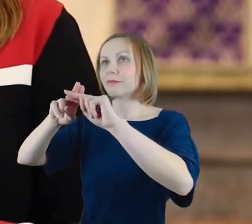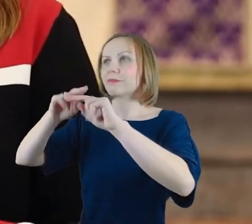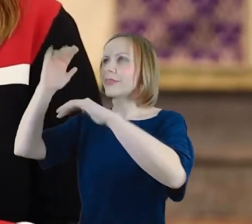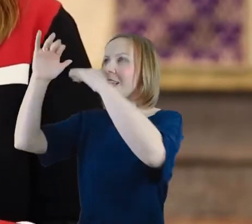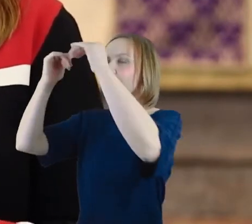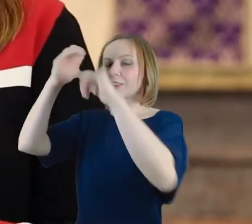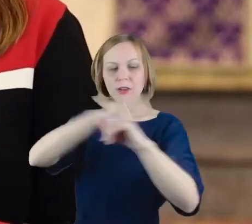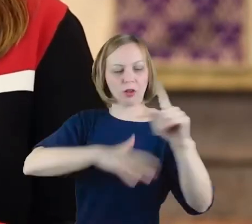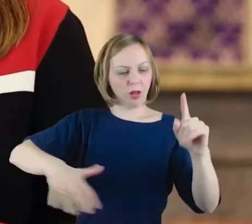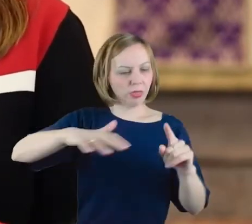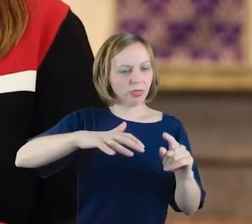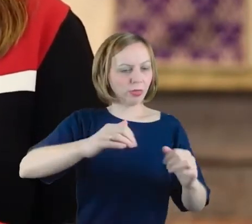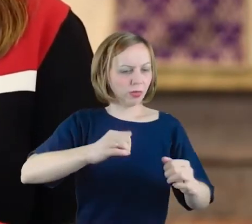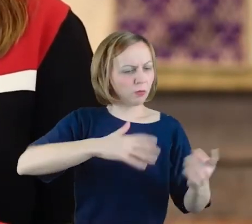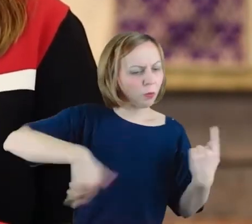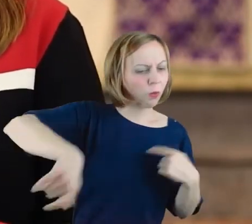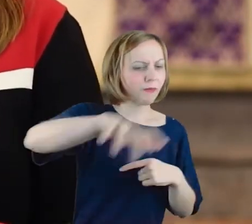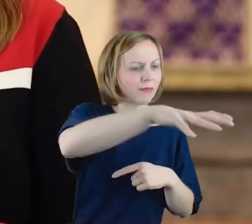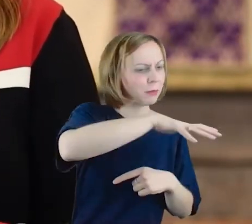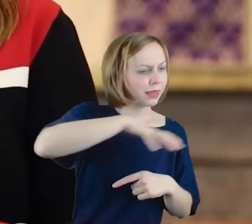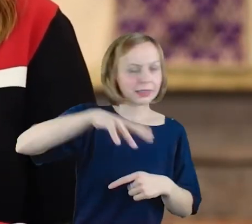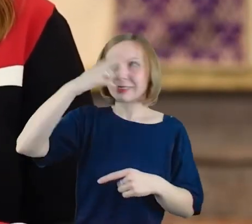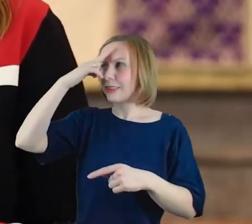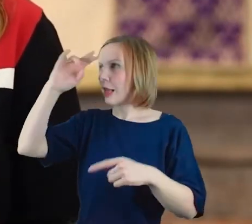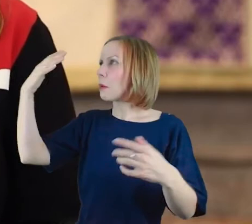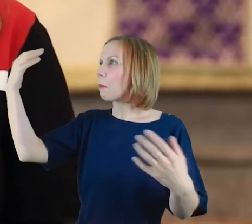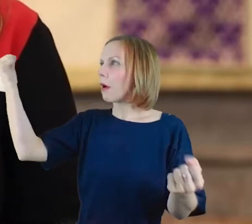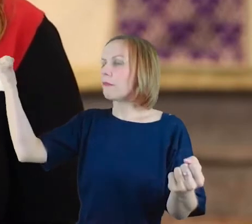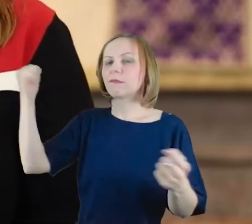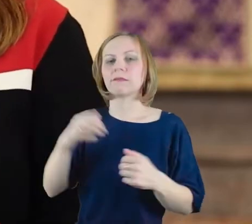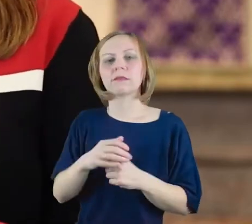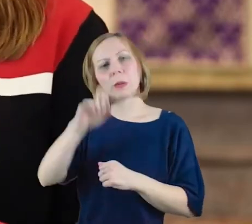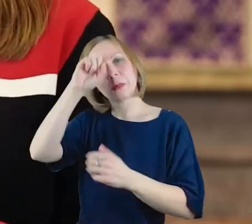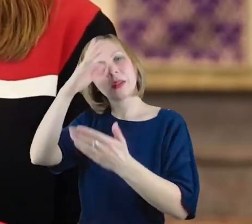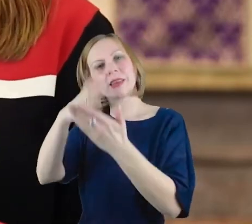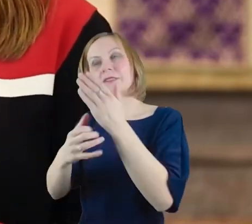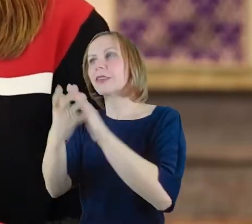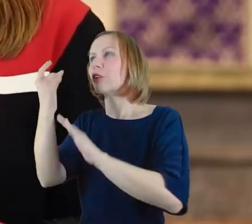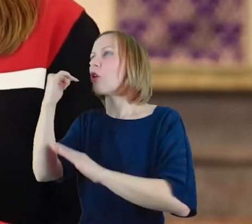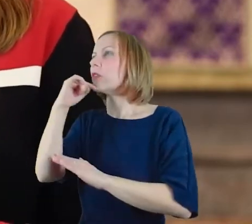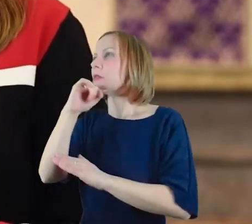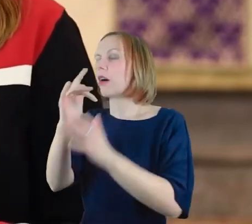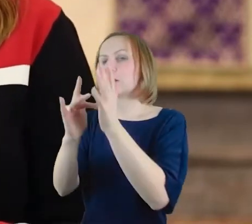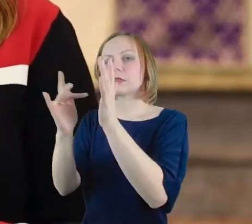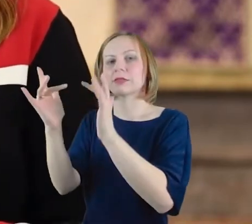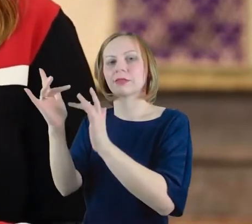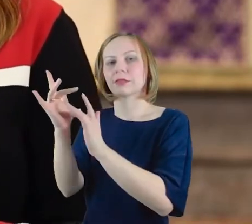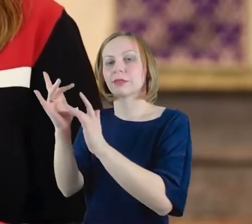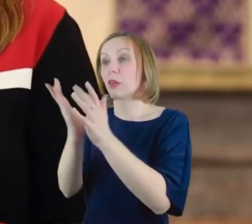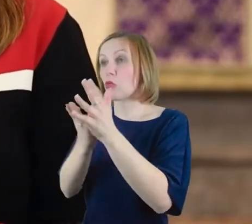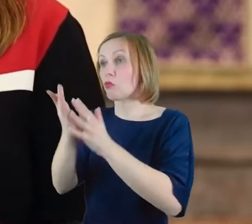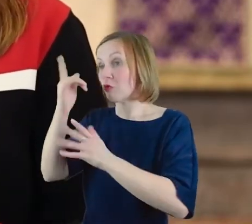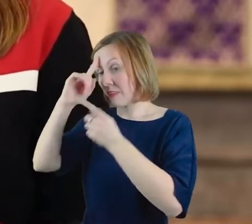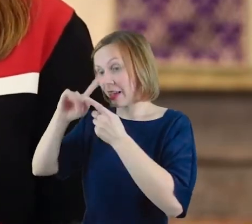in heaven and on earth is named. We believe in God the Son, who lives in our hearts